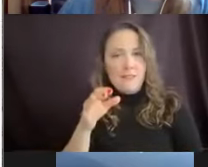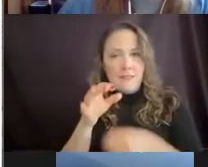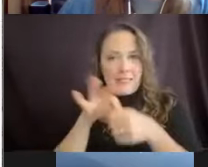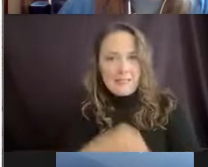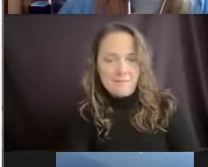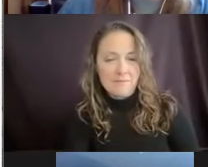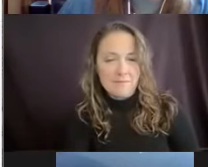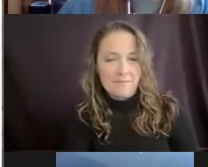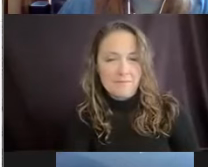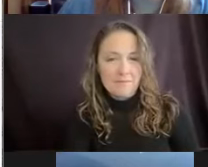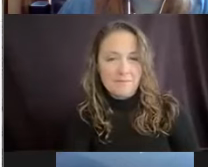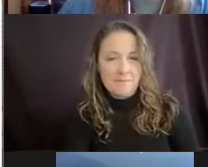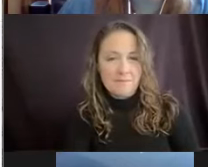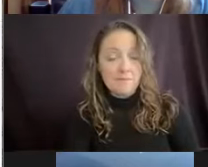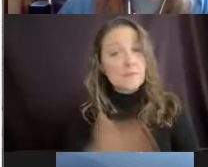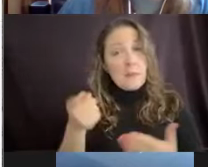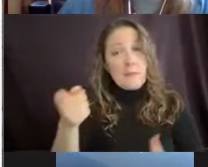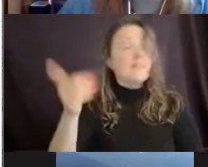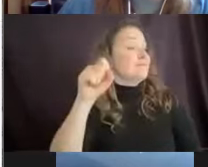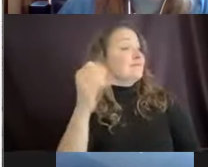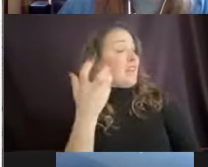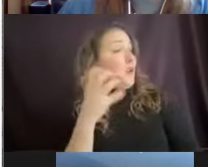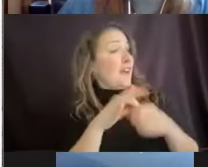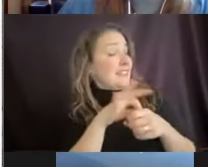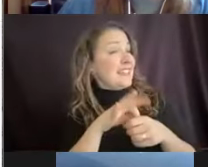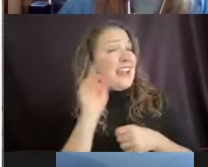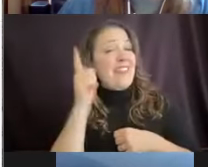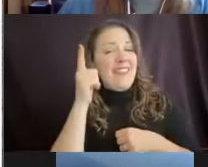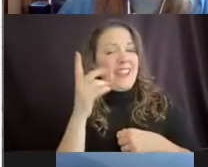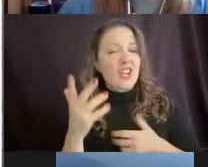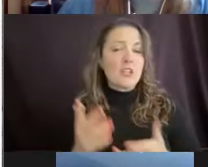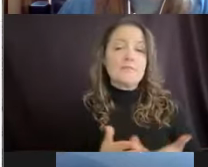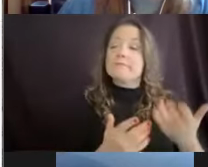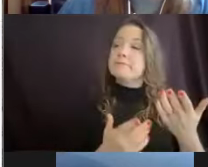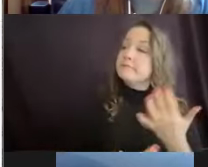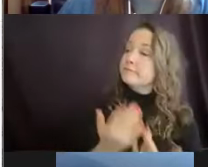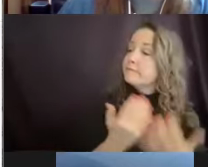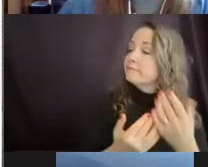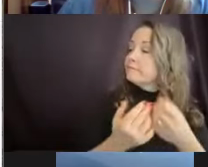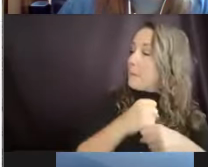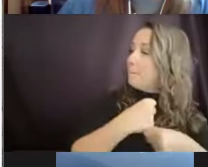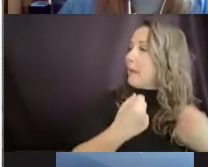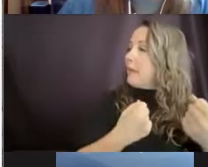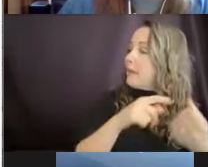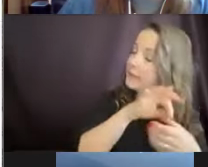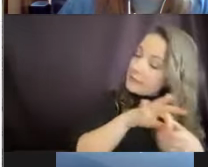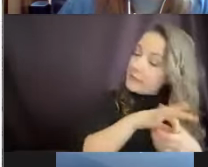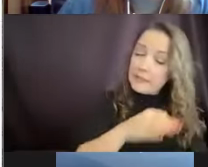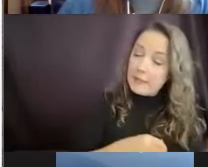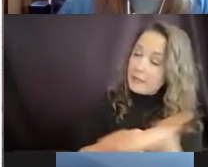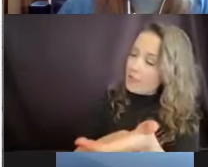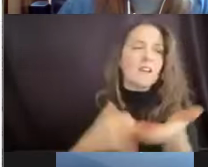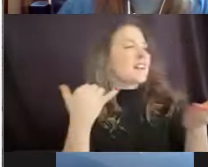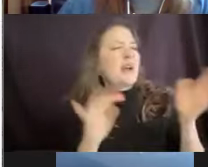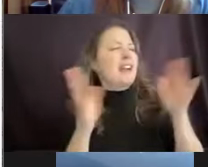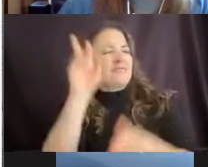They did want tea, now they don't. Some people change their mind in the time it takes to boil the kettle, brew the tea, and add the milk. And it's okay for people to